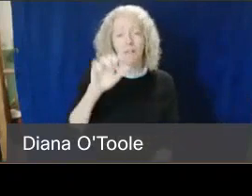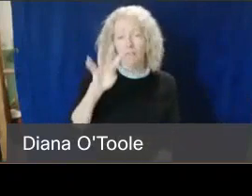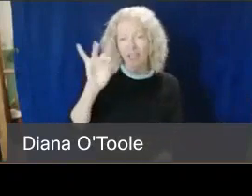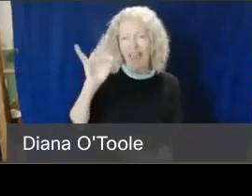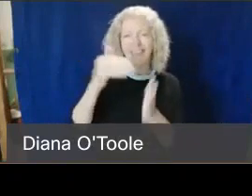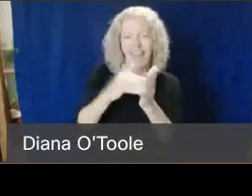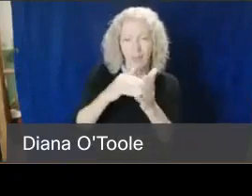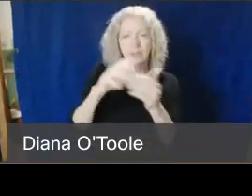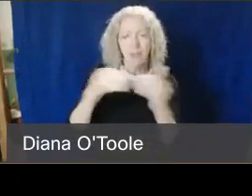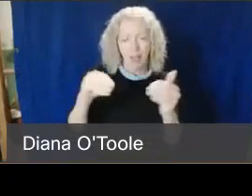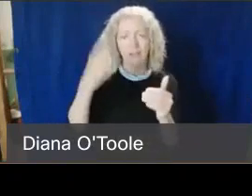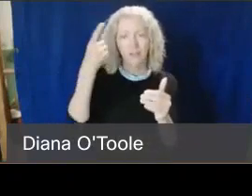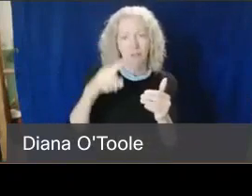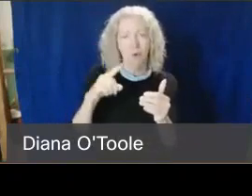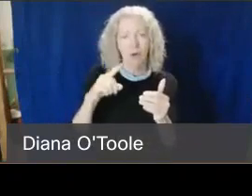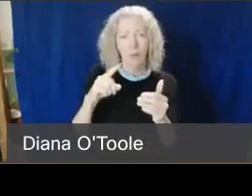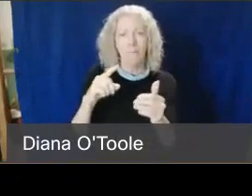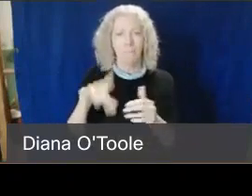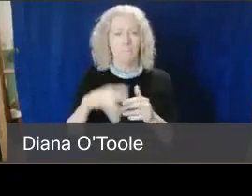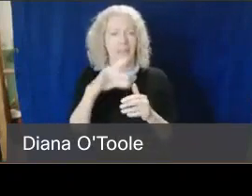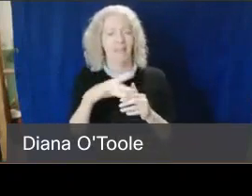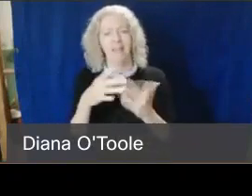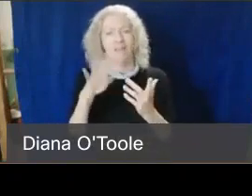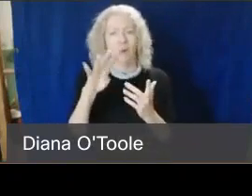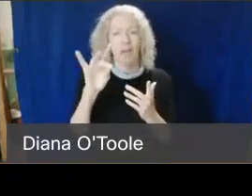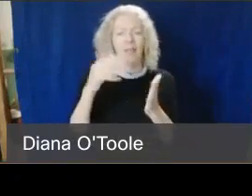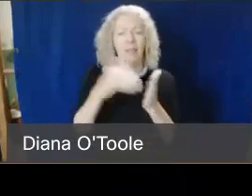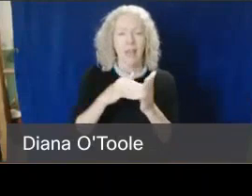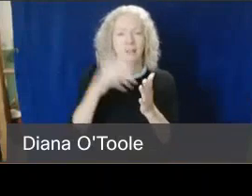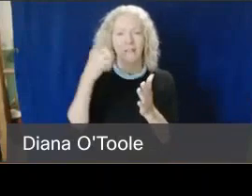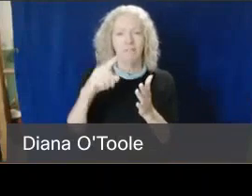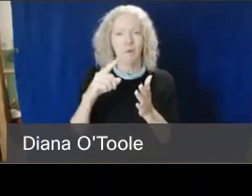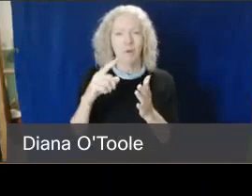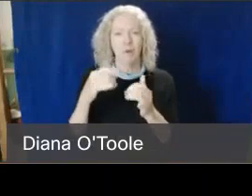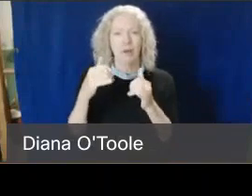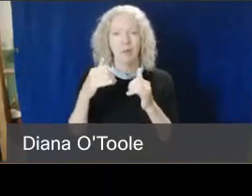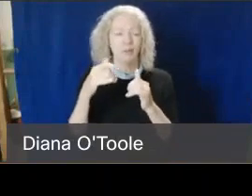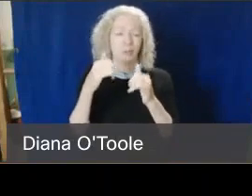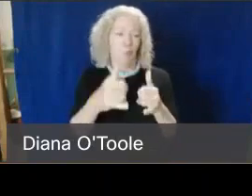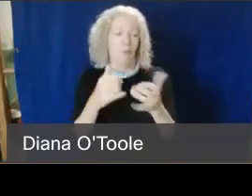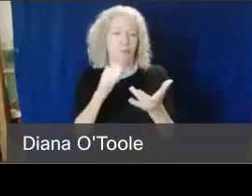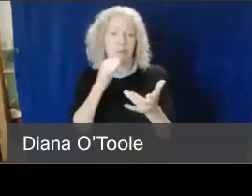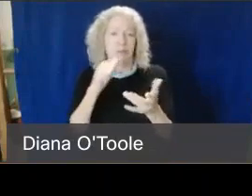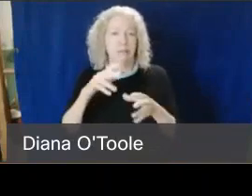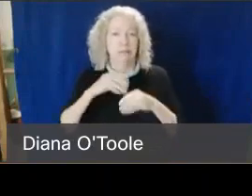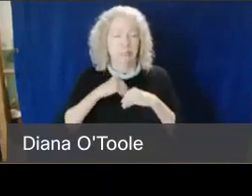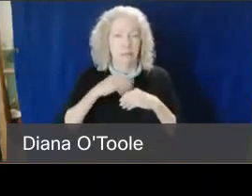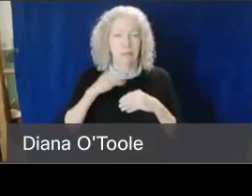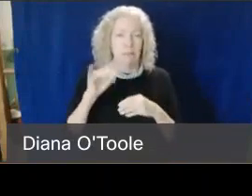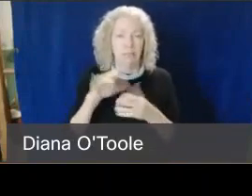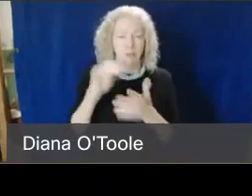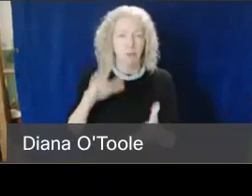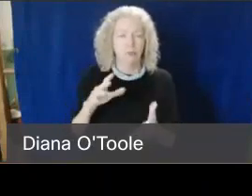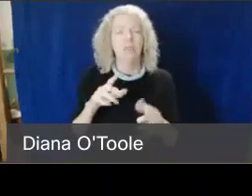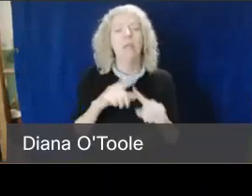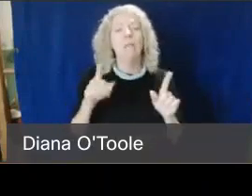$48,000. We actually paid out $48,000. Sometimes there are awards that are not accepted by students. But we allocated